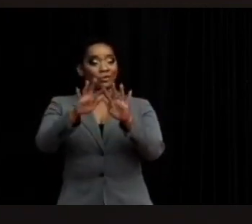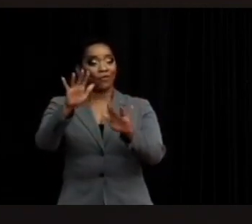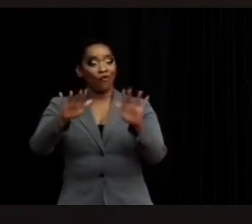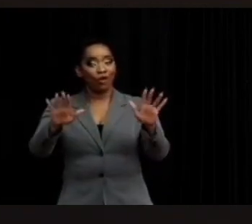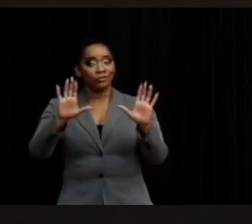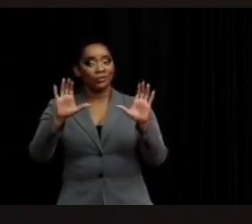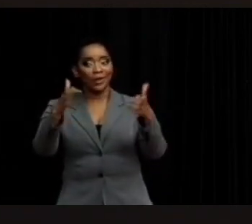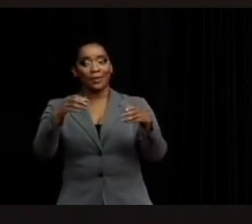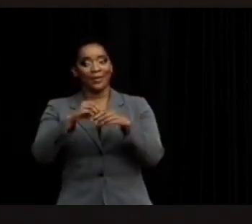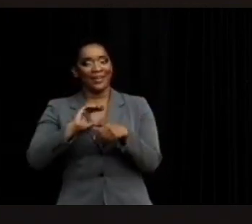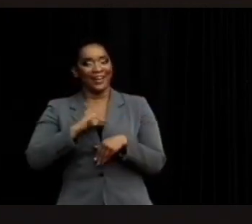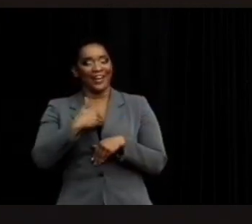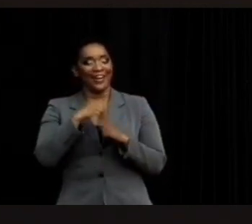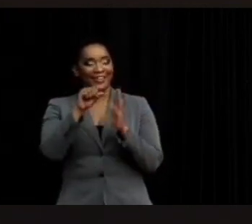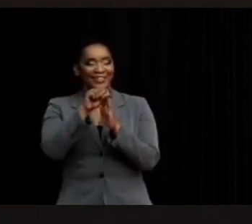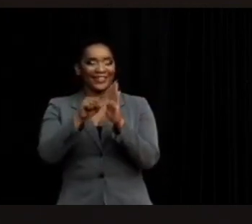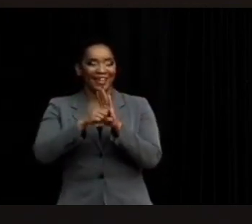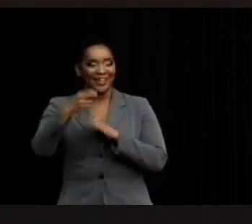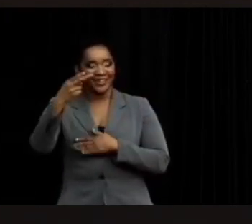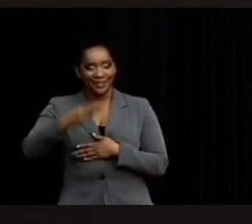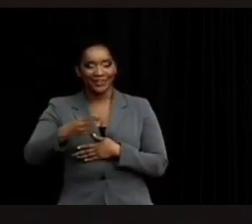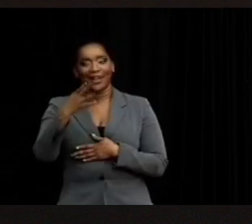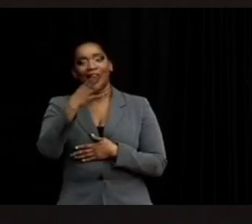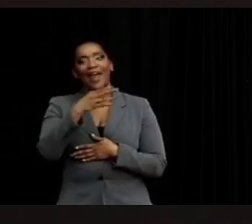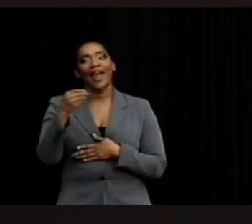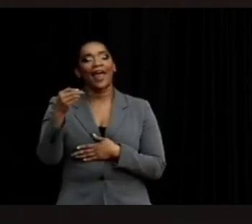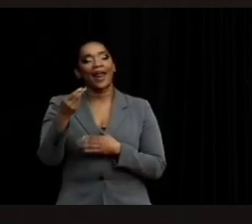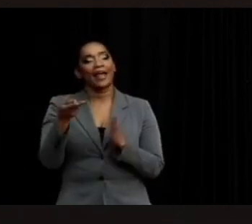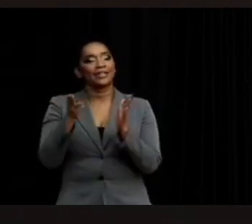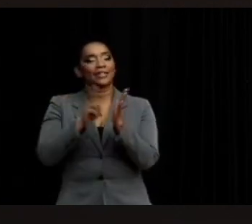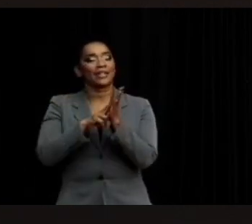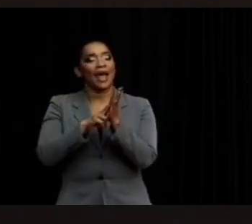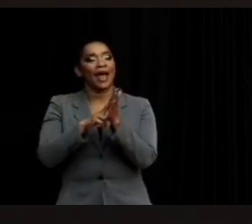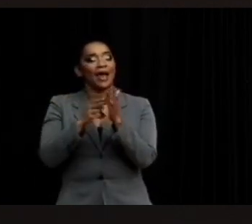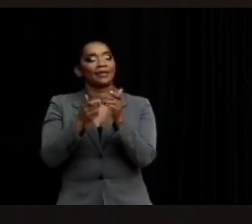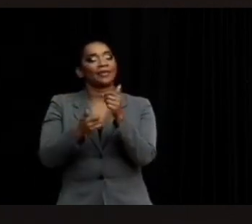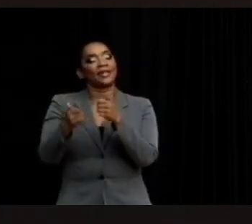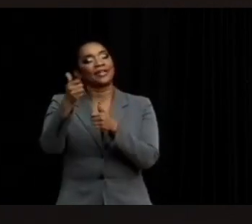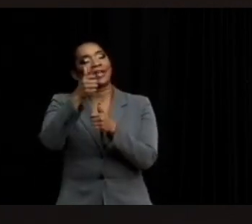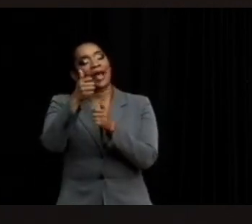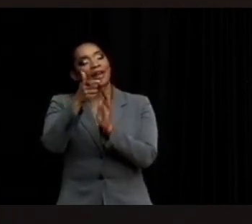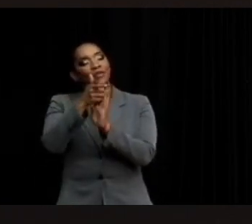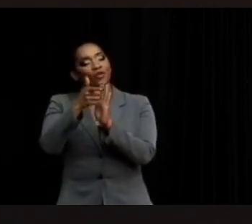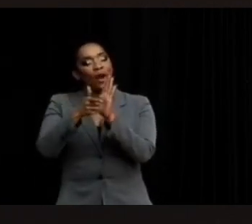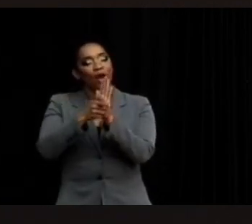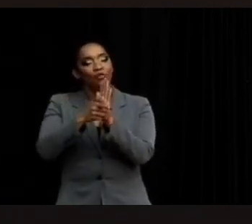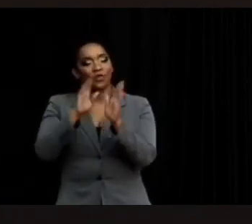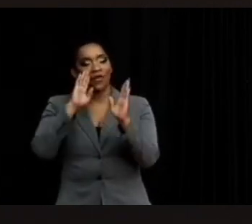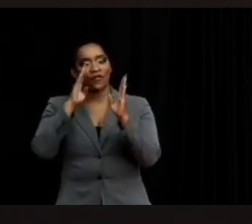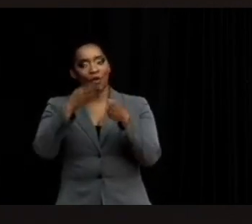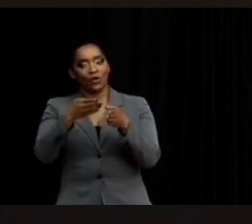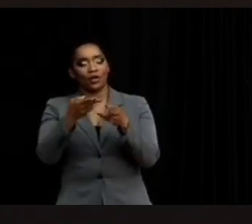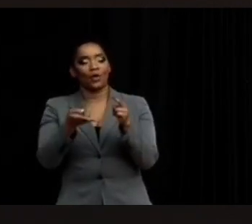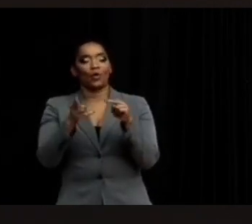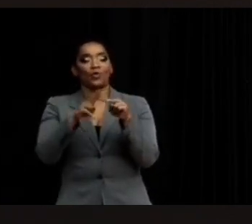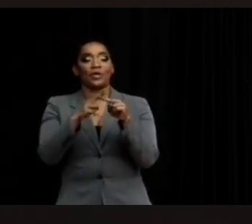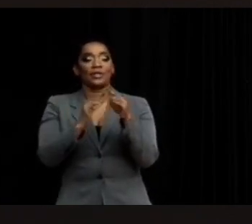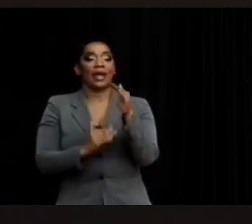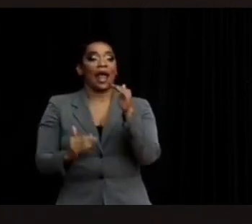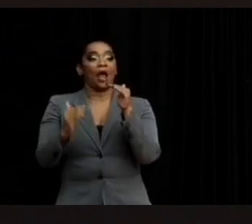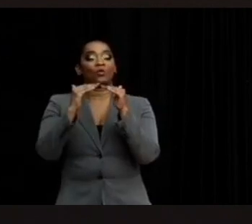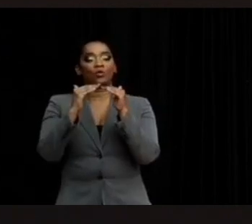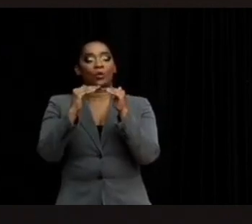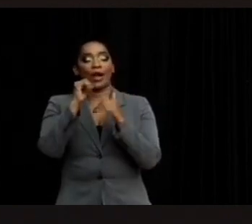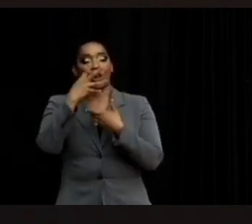history and has signed executive directives focused on increasing equity, including but not limited